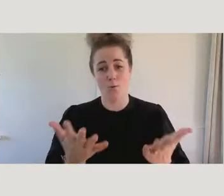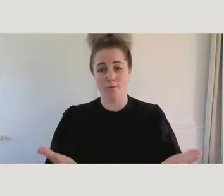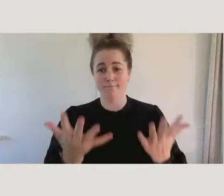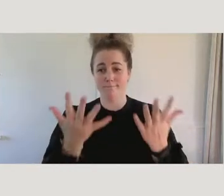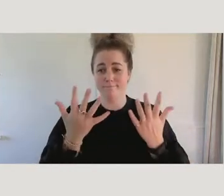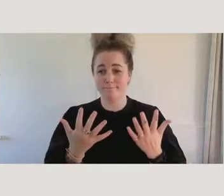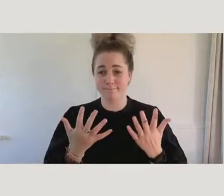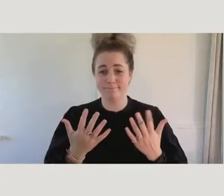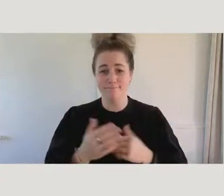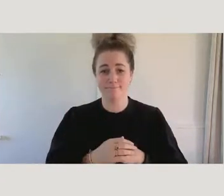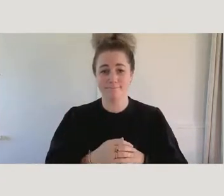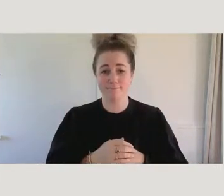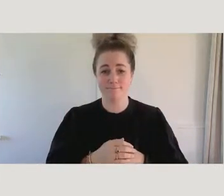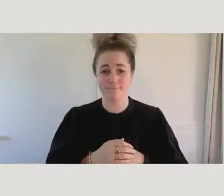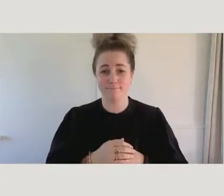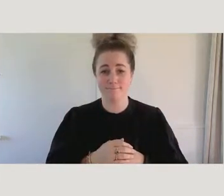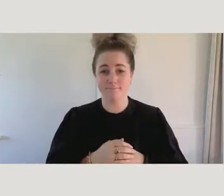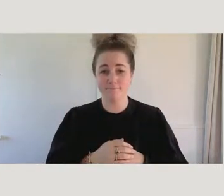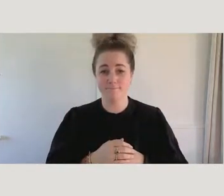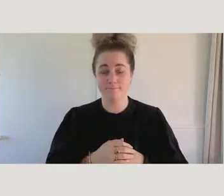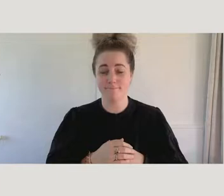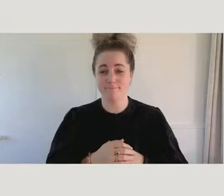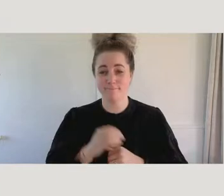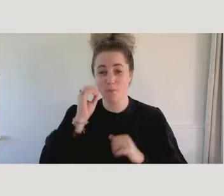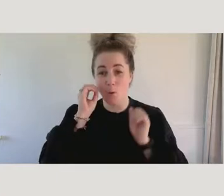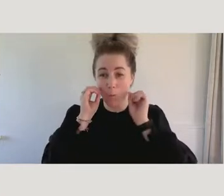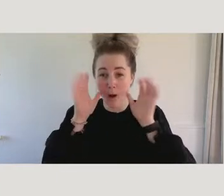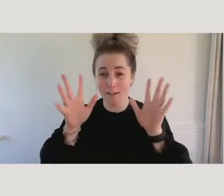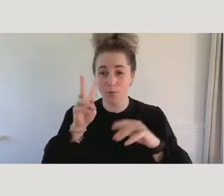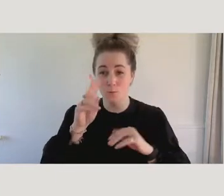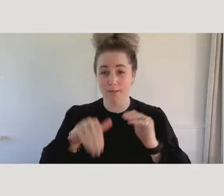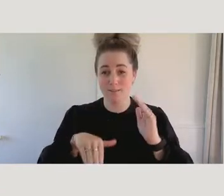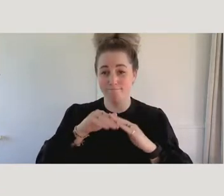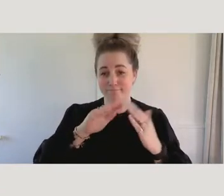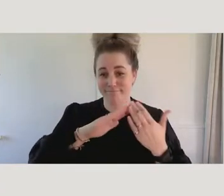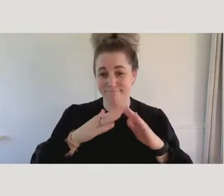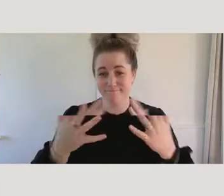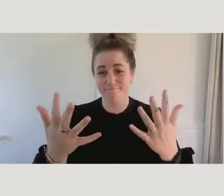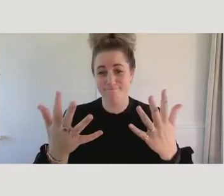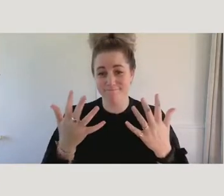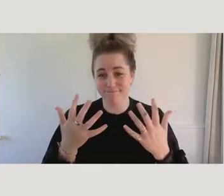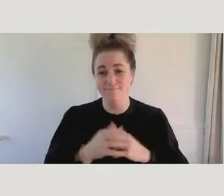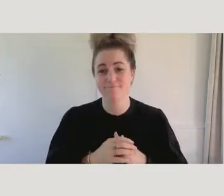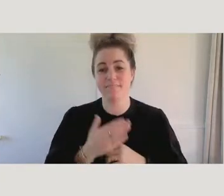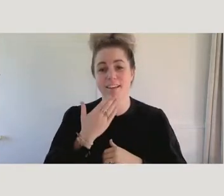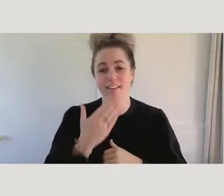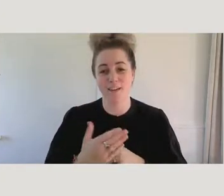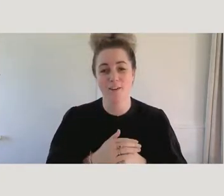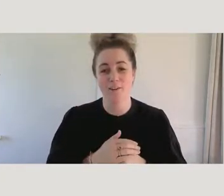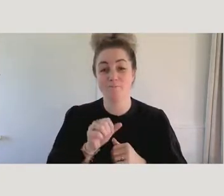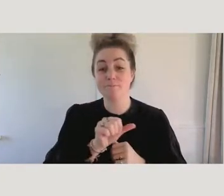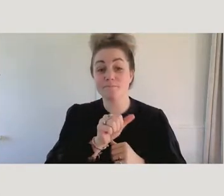maitaki Mata and it's wonderful to see all our community here thank you